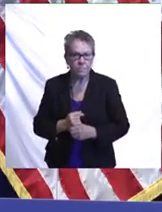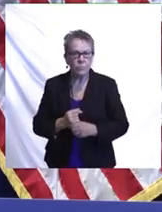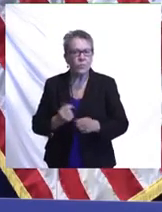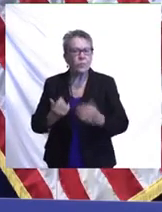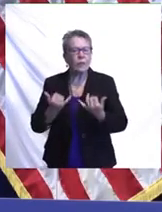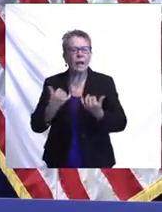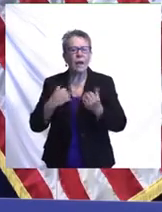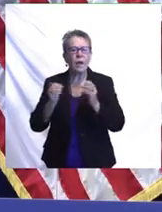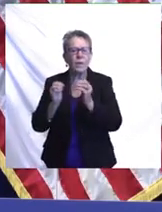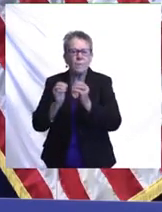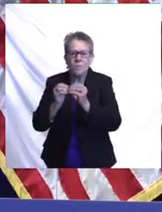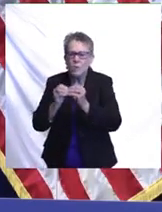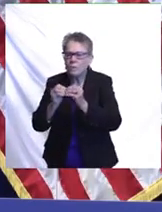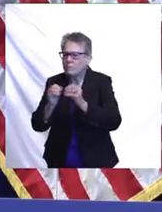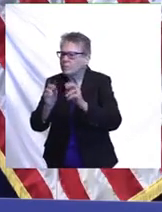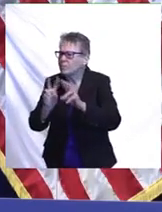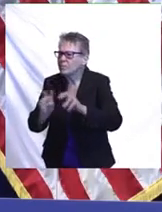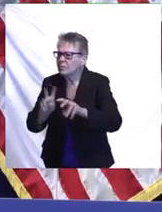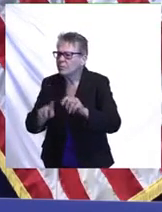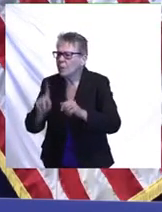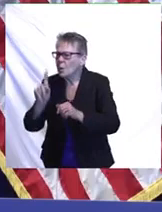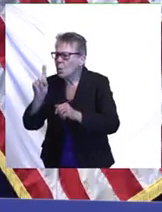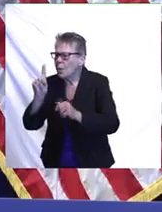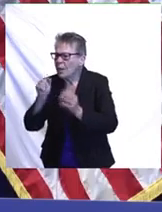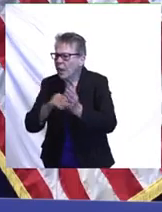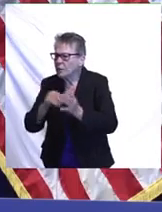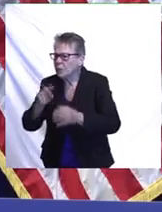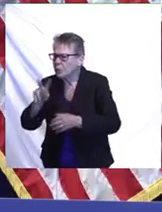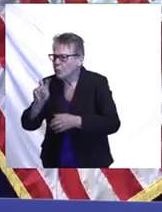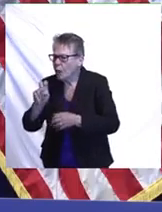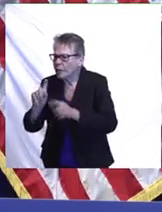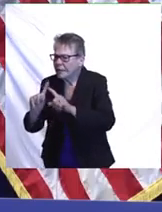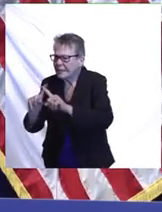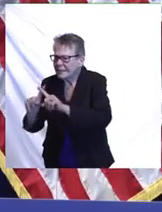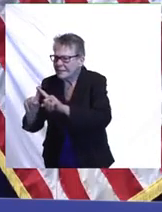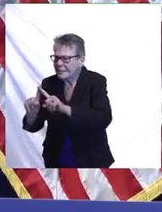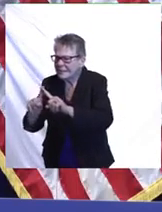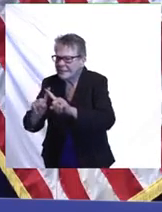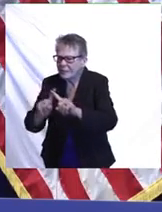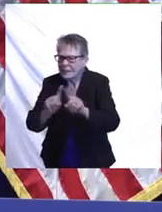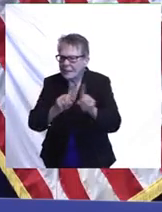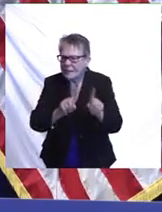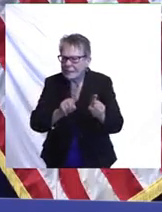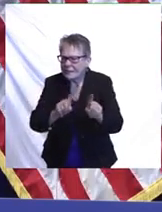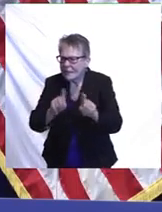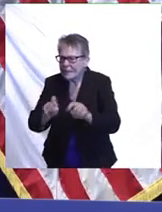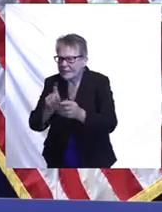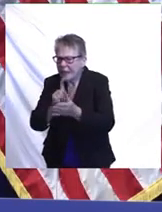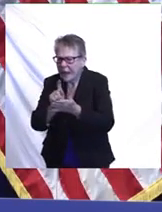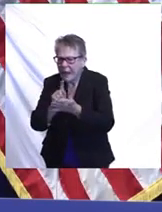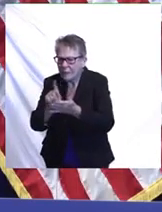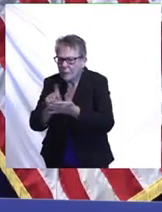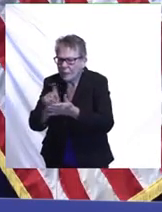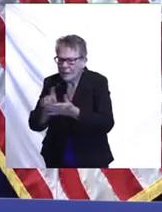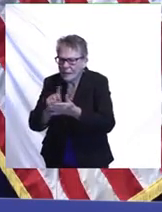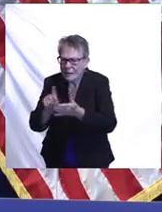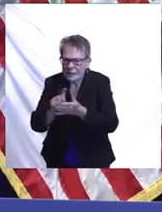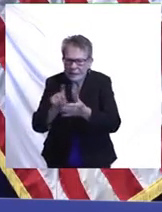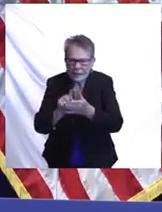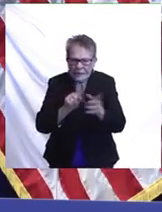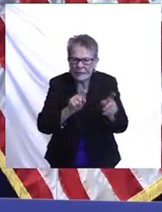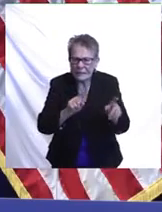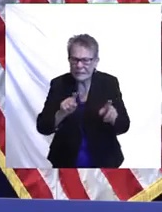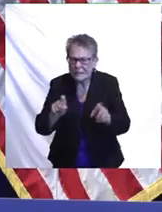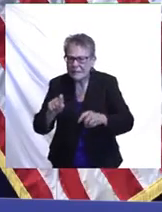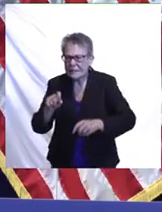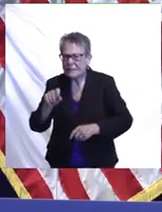1,200 specimens a week. Sequencing decodes the genes in the specimen to learn more about the virus and how it changes